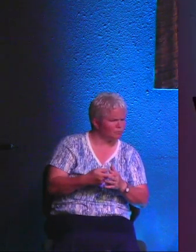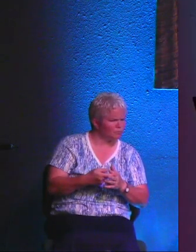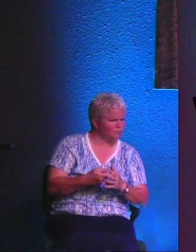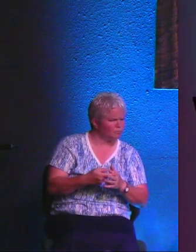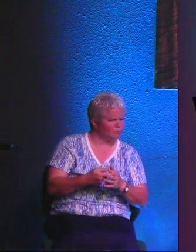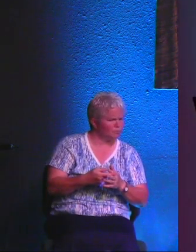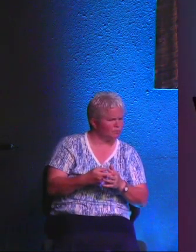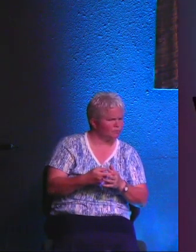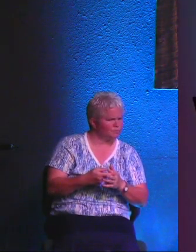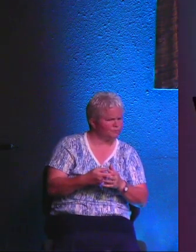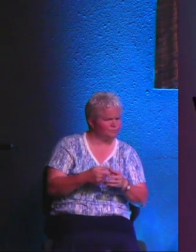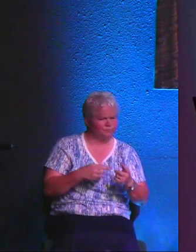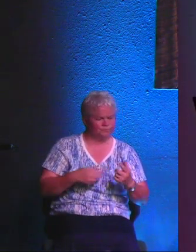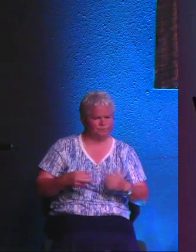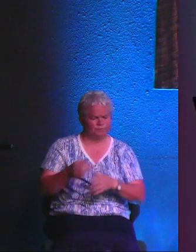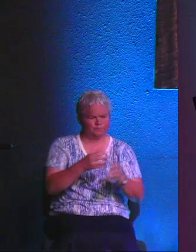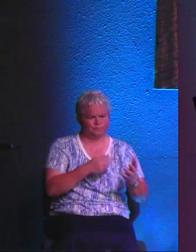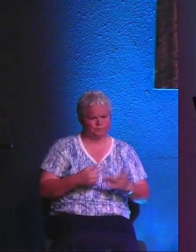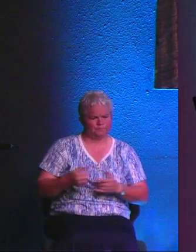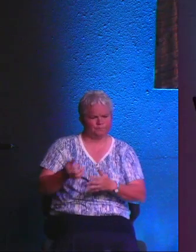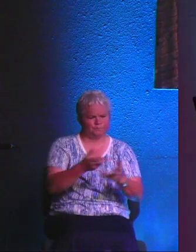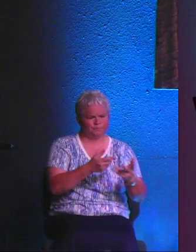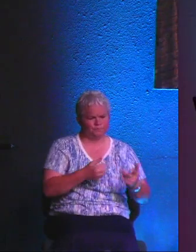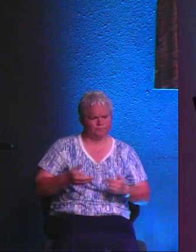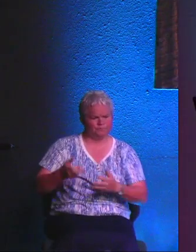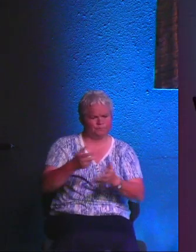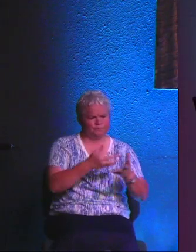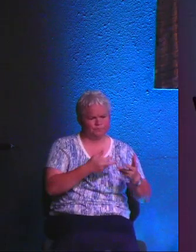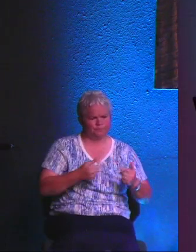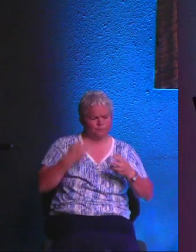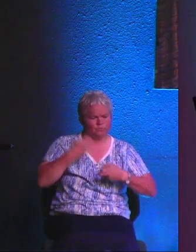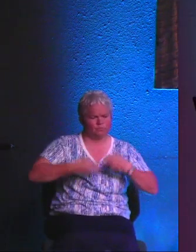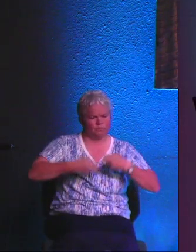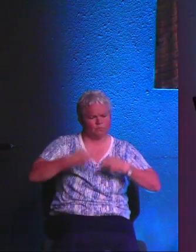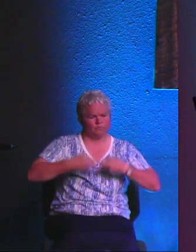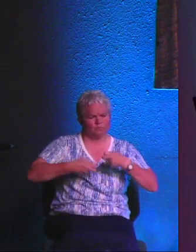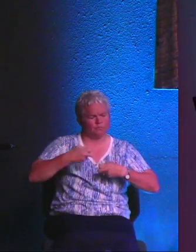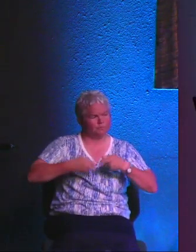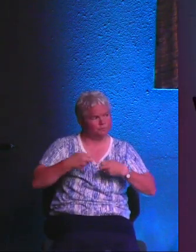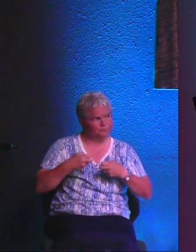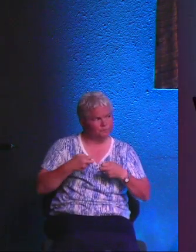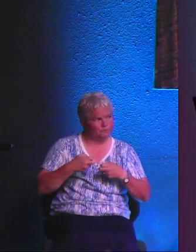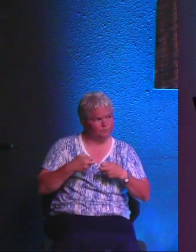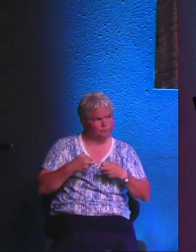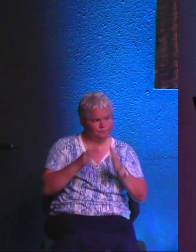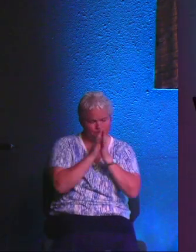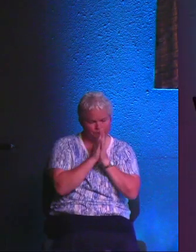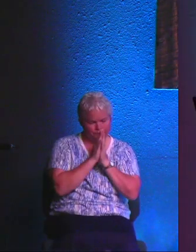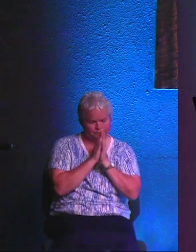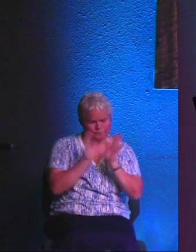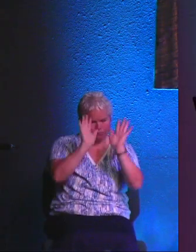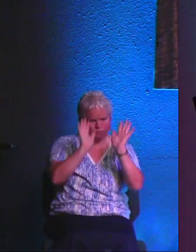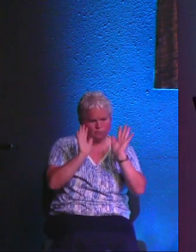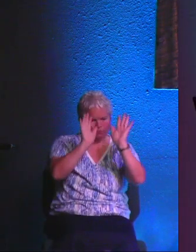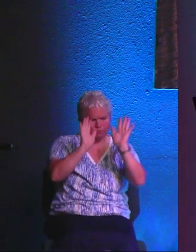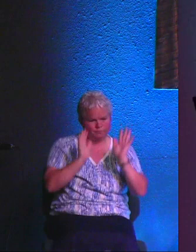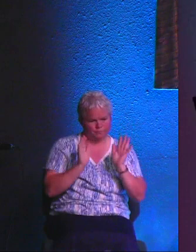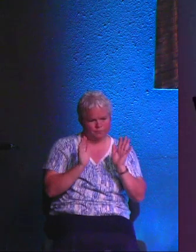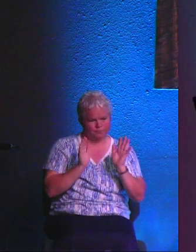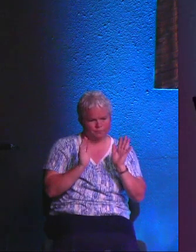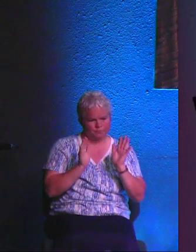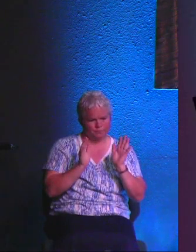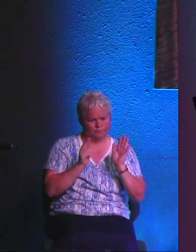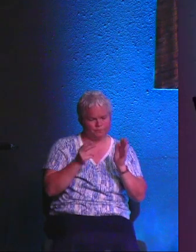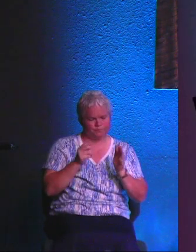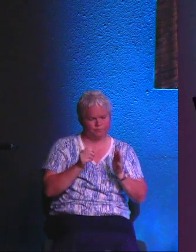never-ending cycle of chaos and destructive behavior. I did good for a while. I